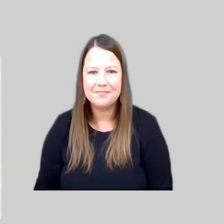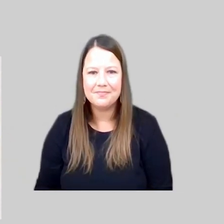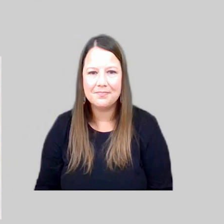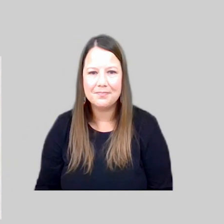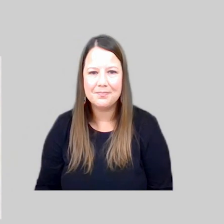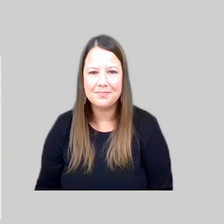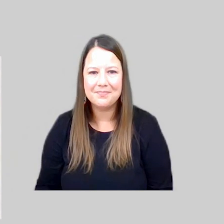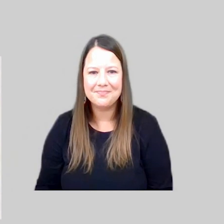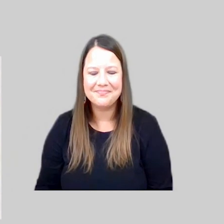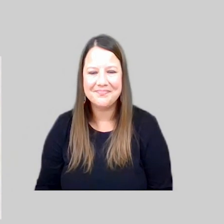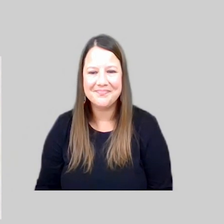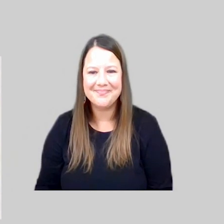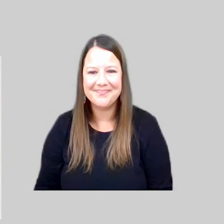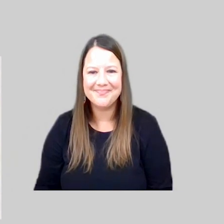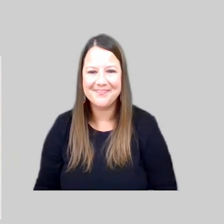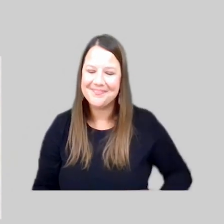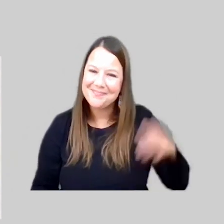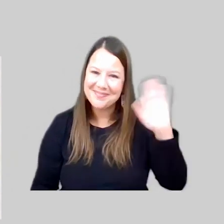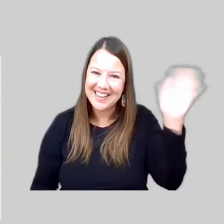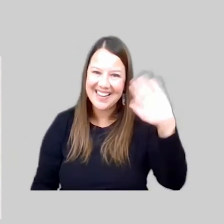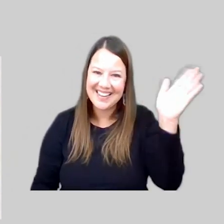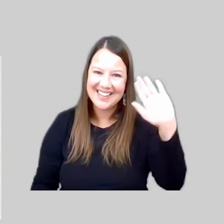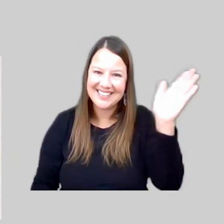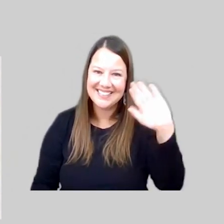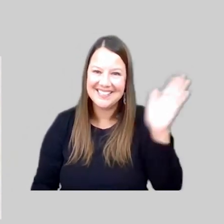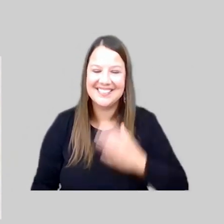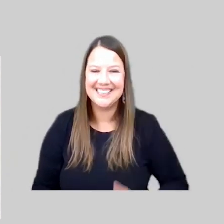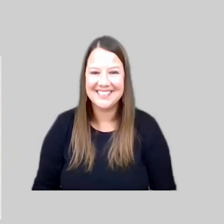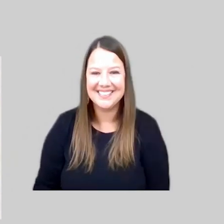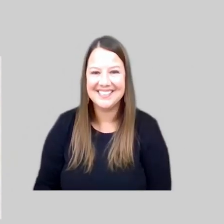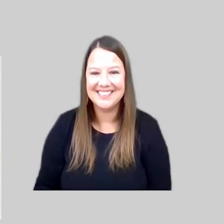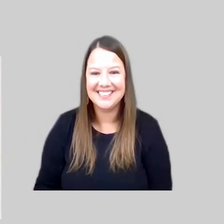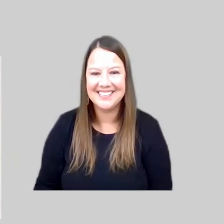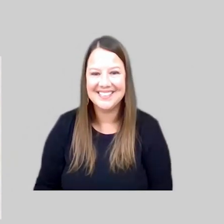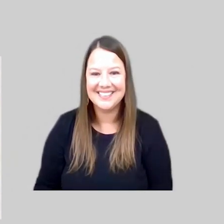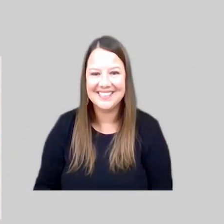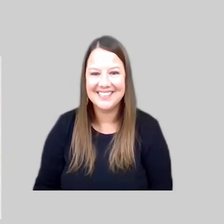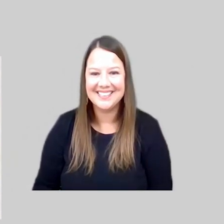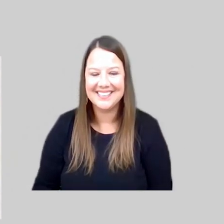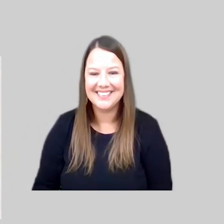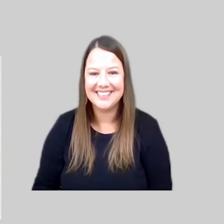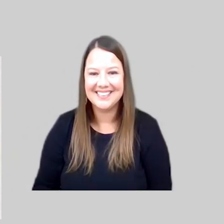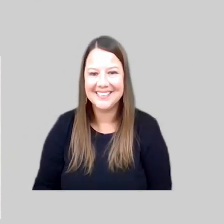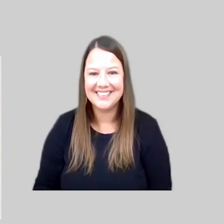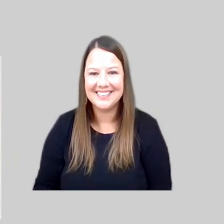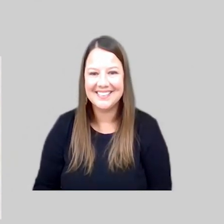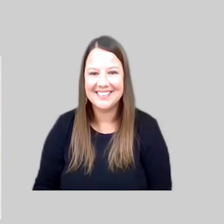Bye.